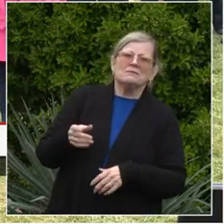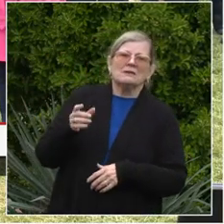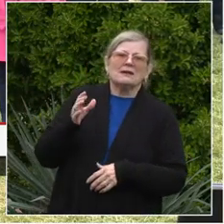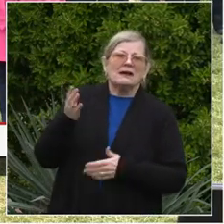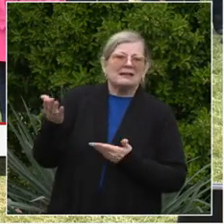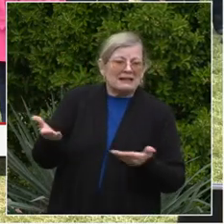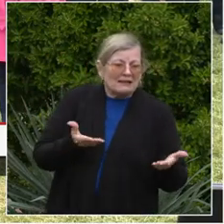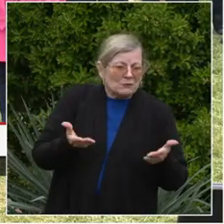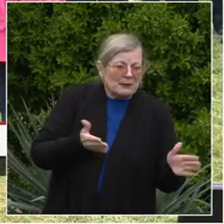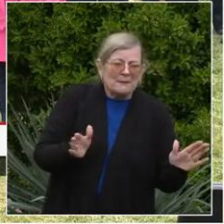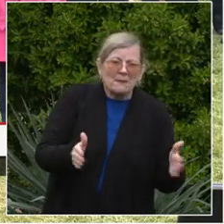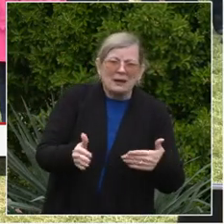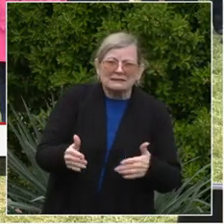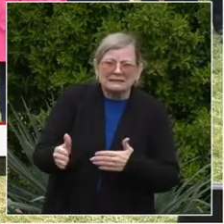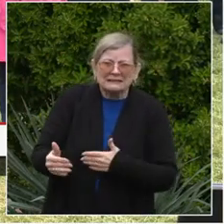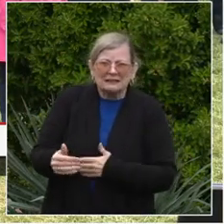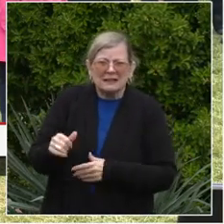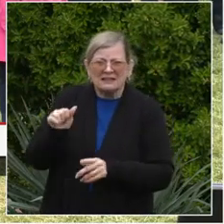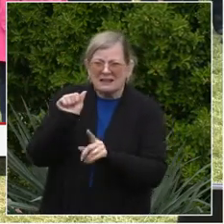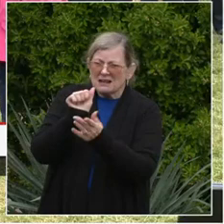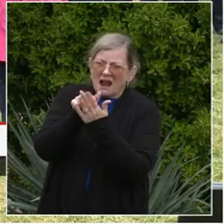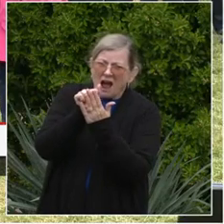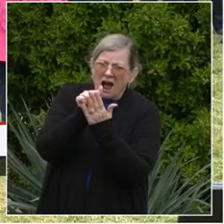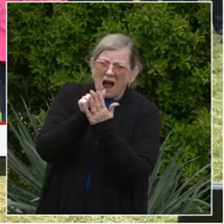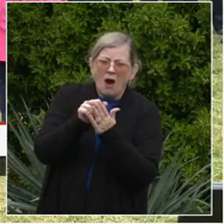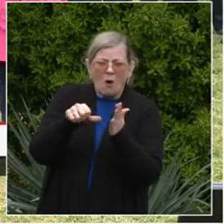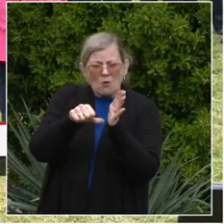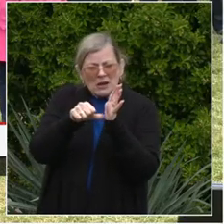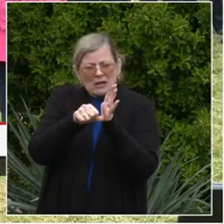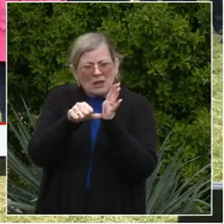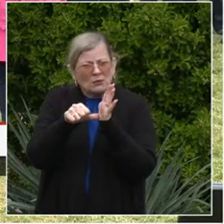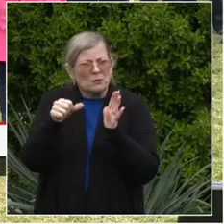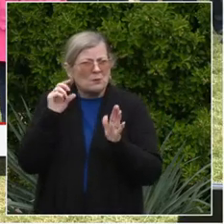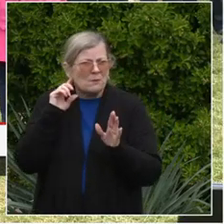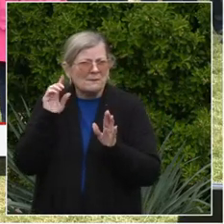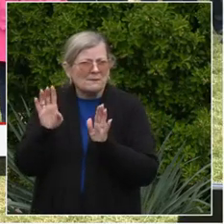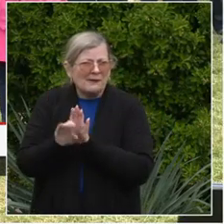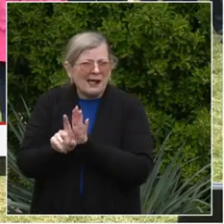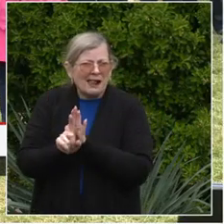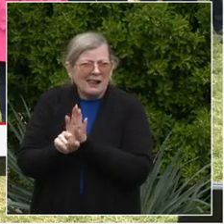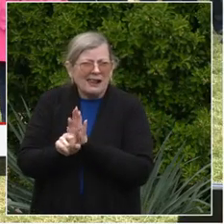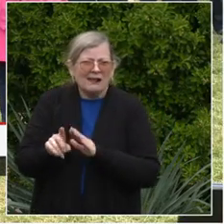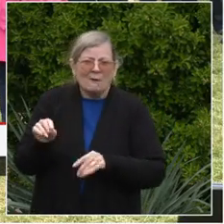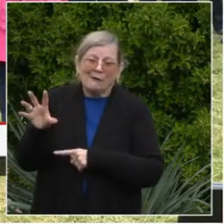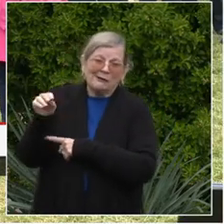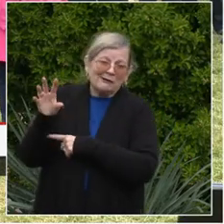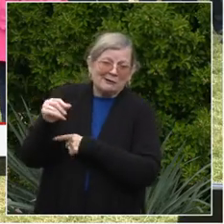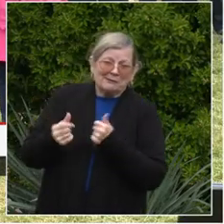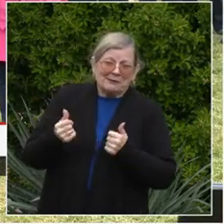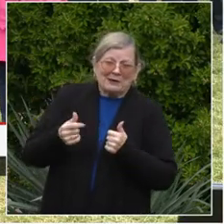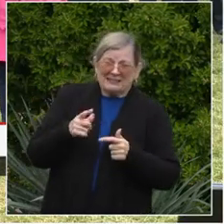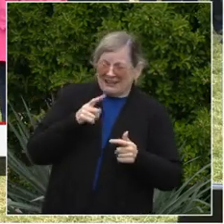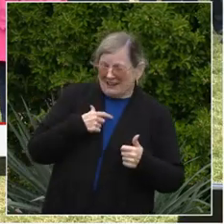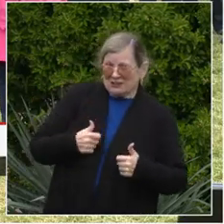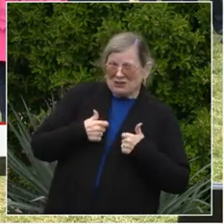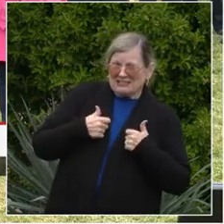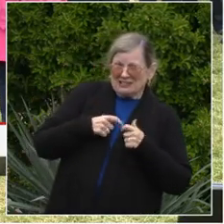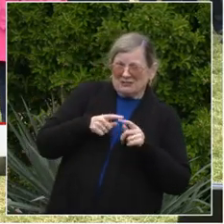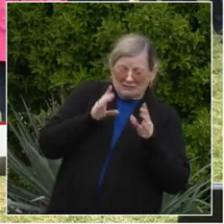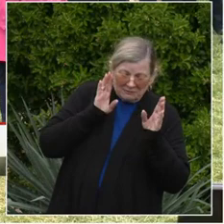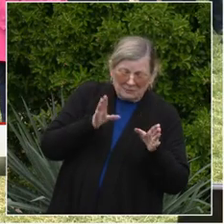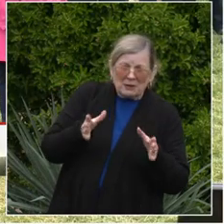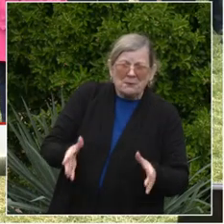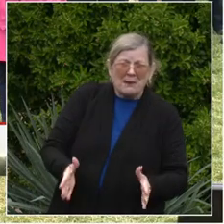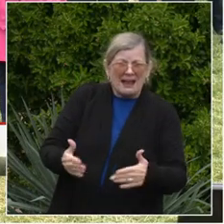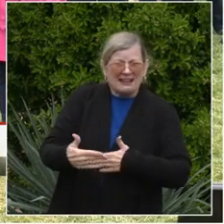packages, can they knock on the door? Can they ring the doorbell? Something that will get the residents' attention to come outside to retrieve the package. As the